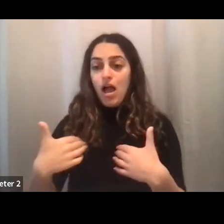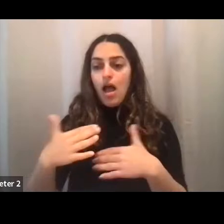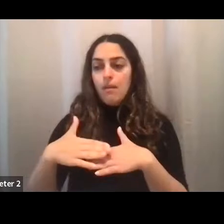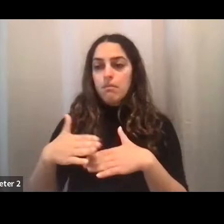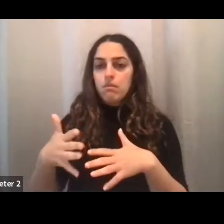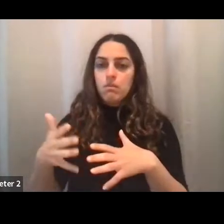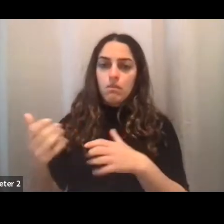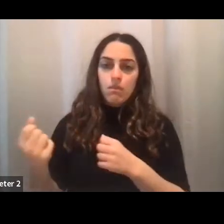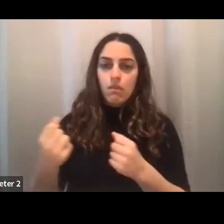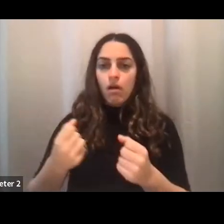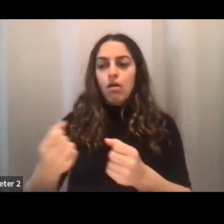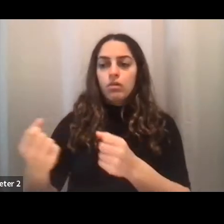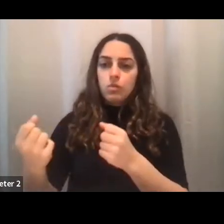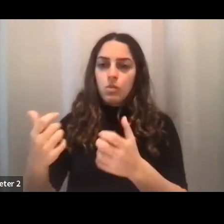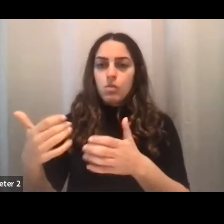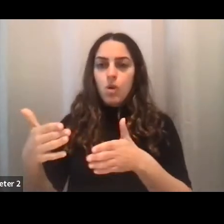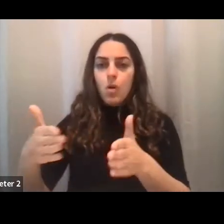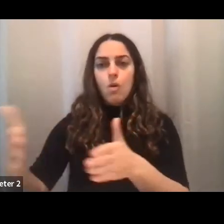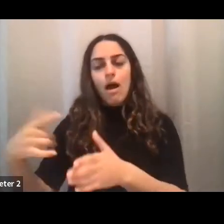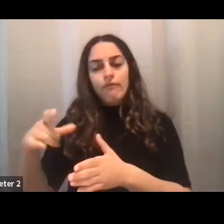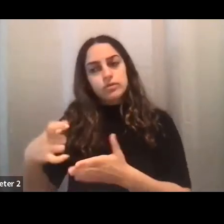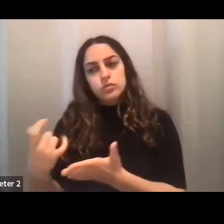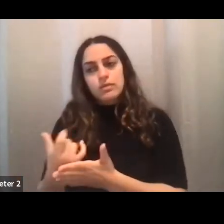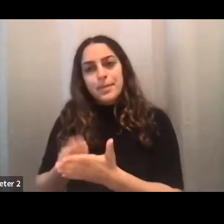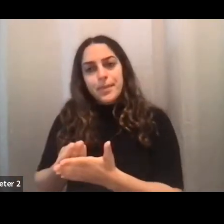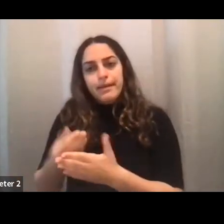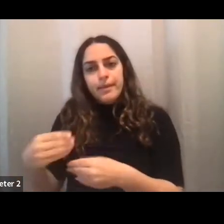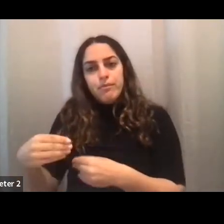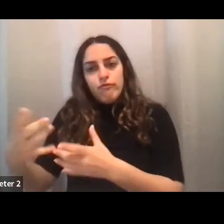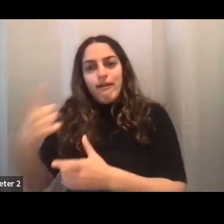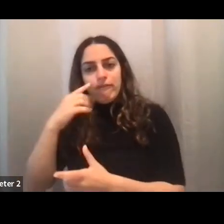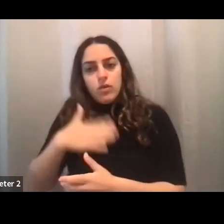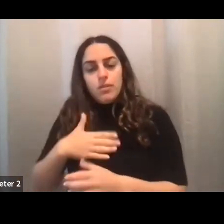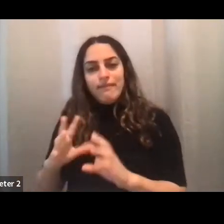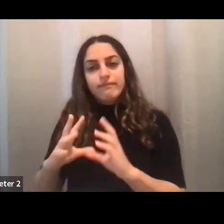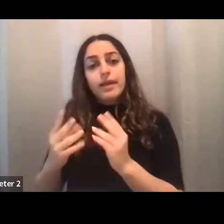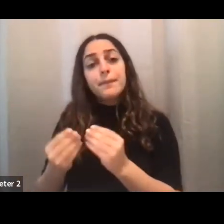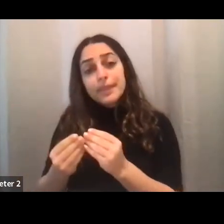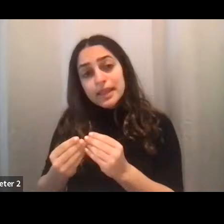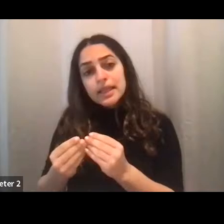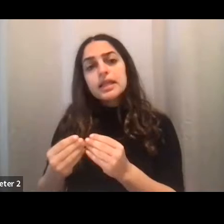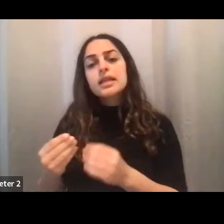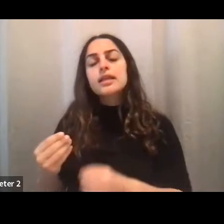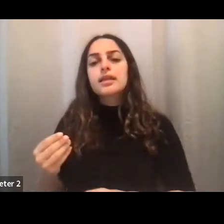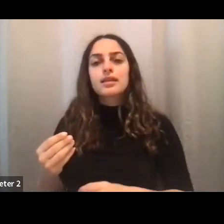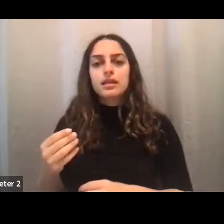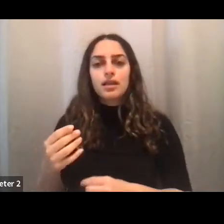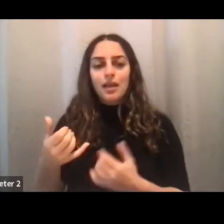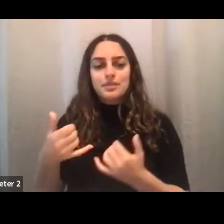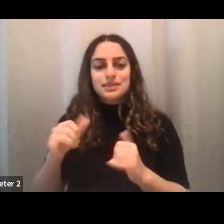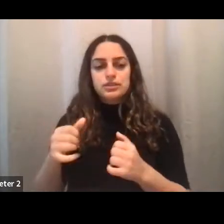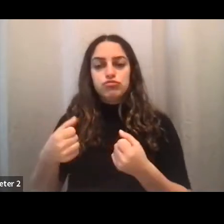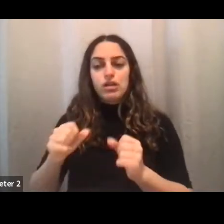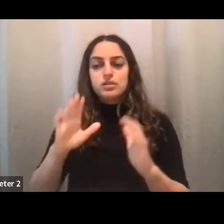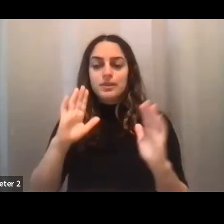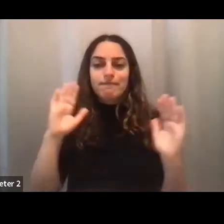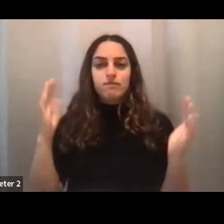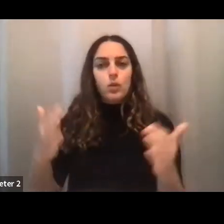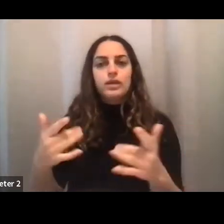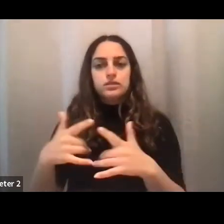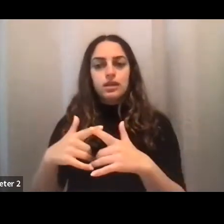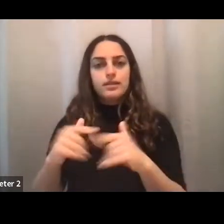having to make you know make money provide for my family um and still try to stay focused at the same